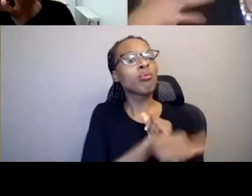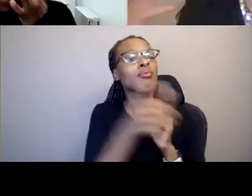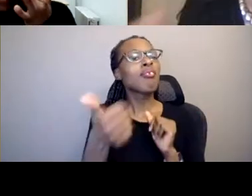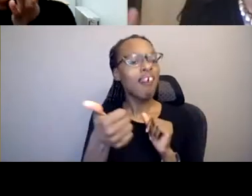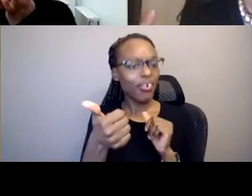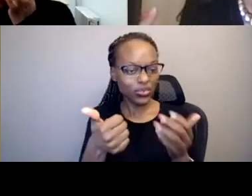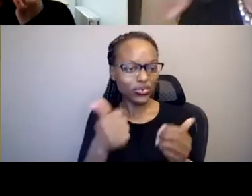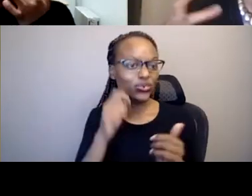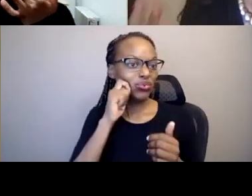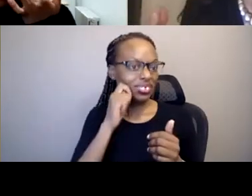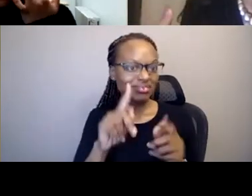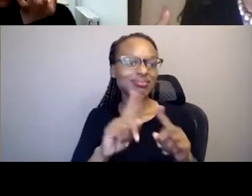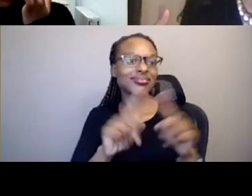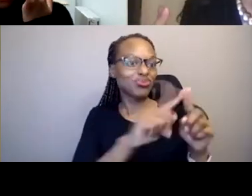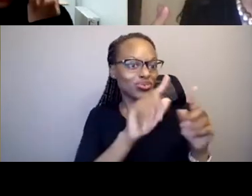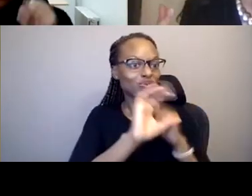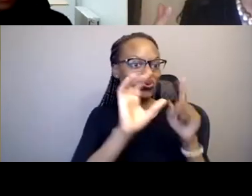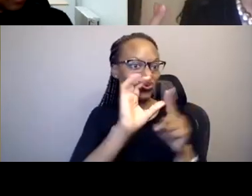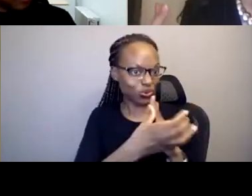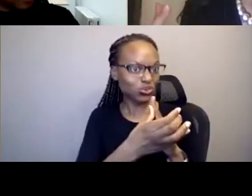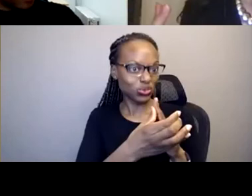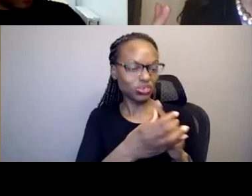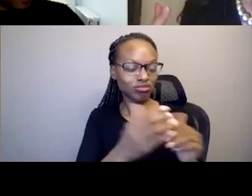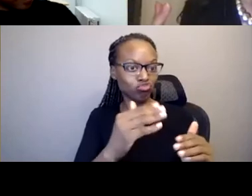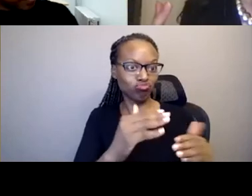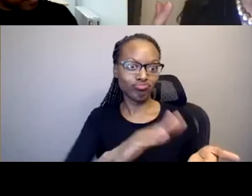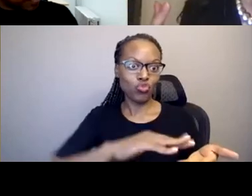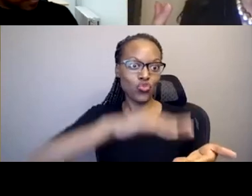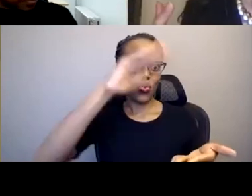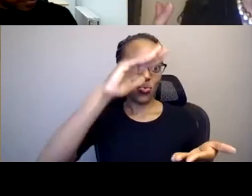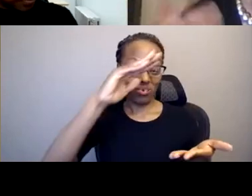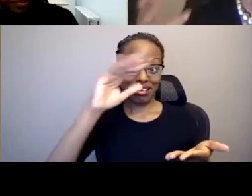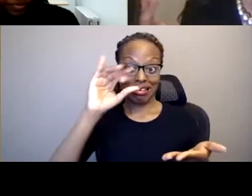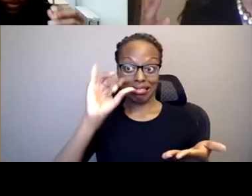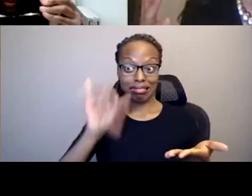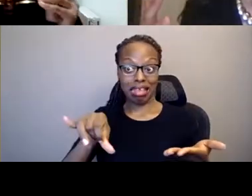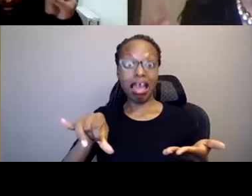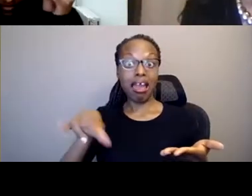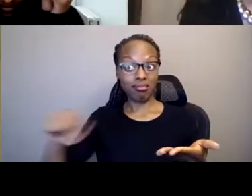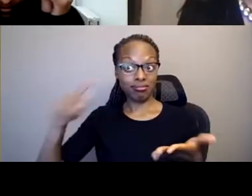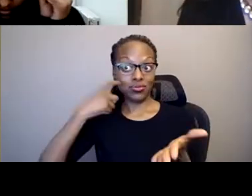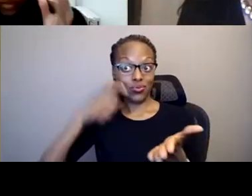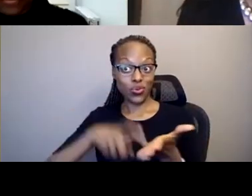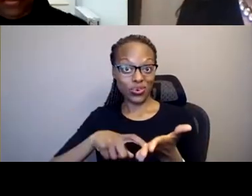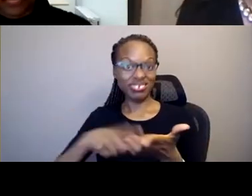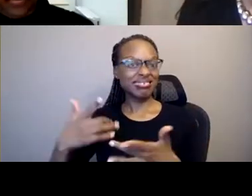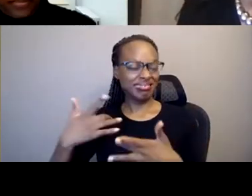supremacy and white nationalist movements, as we saw at the Capitol and all over the country just last week, this week as well.